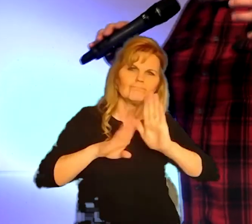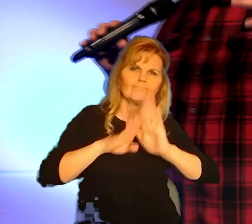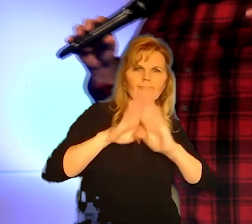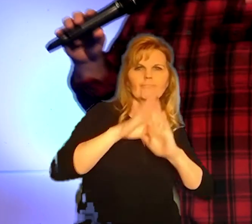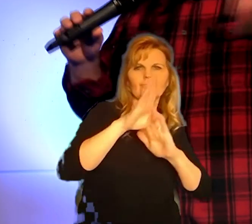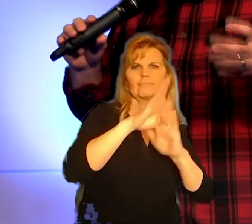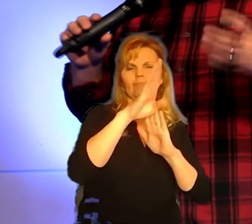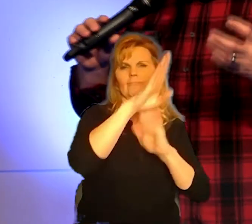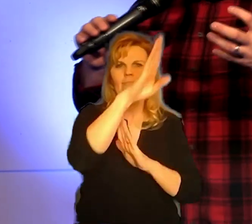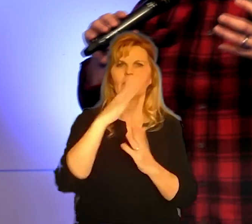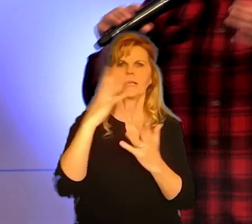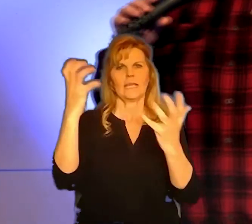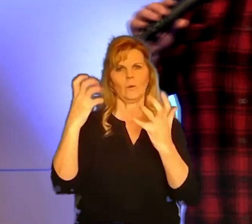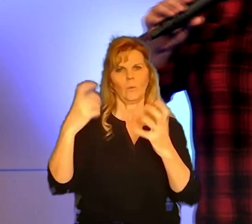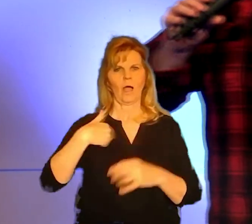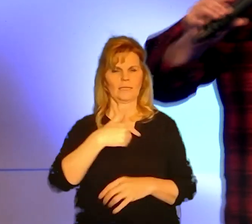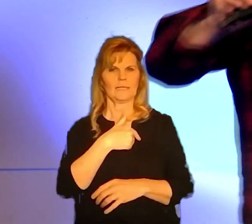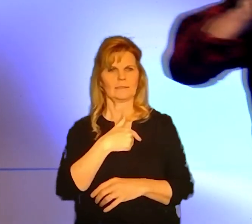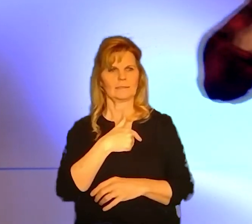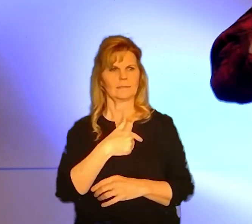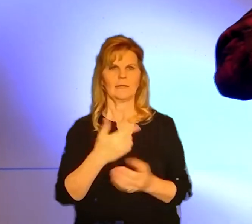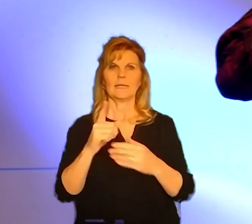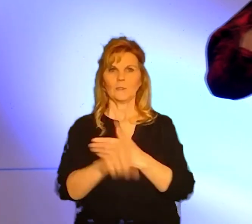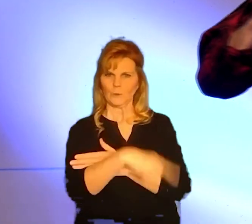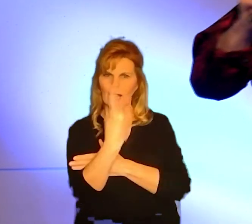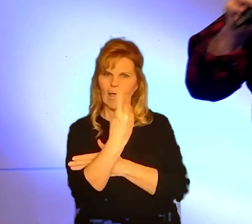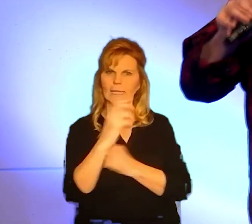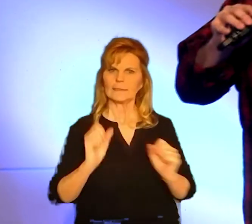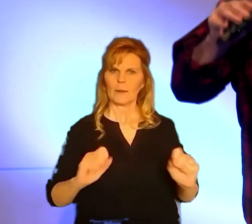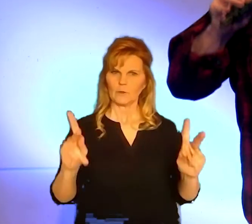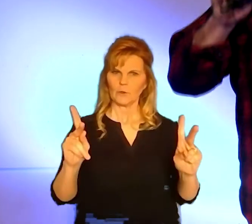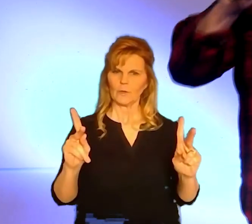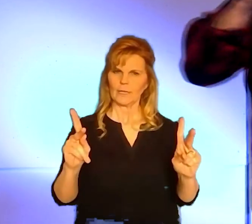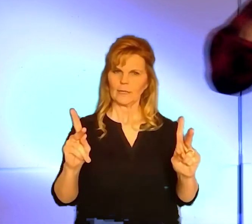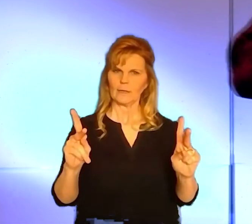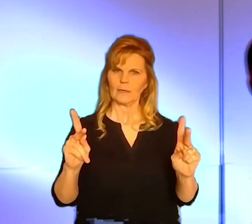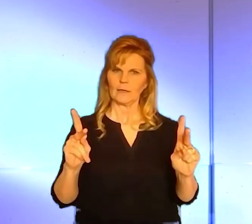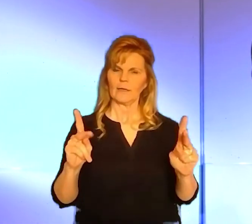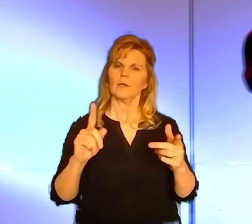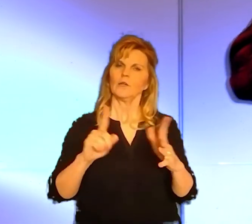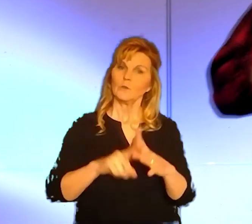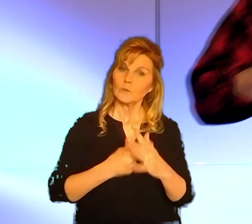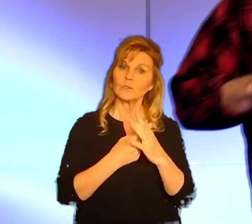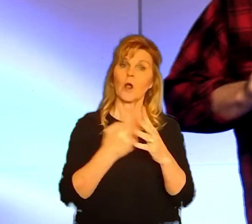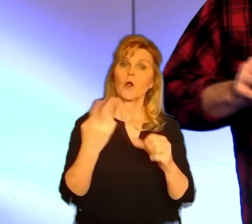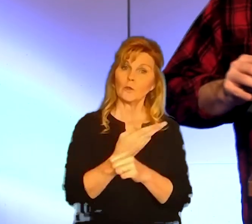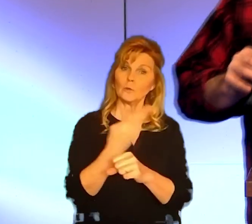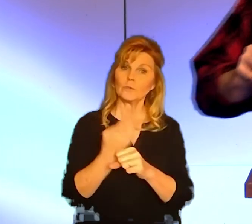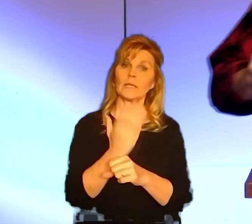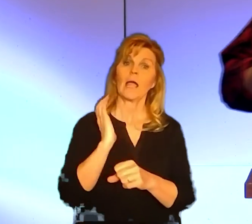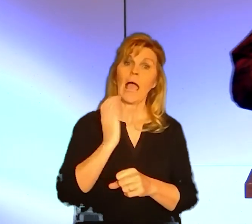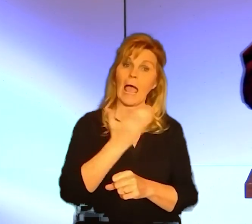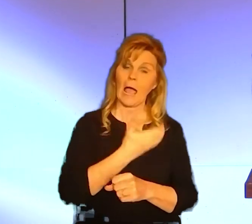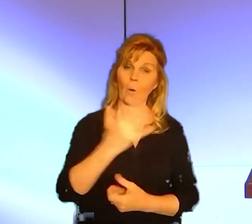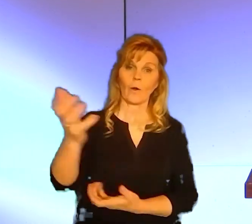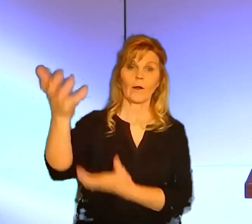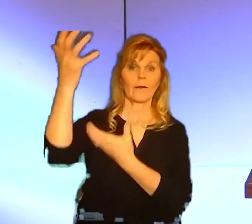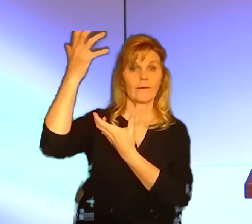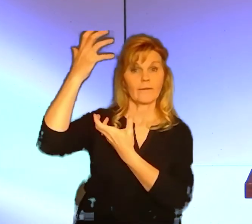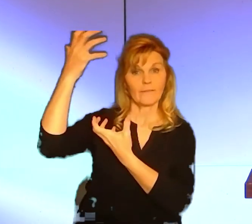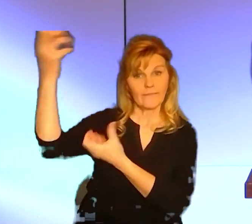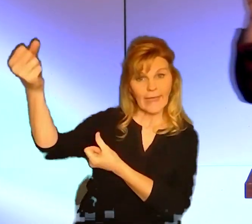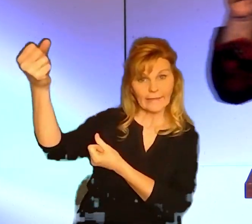us to take this opportunity in the boat to exercise faith.